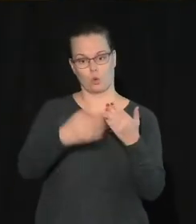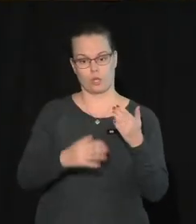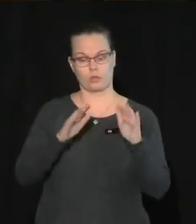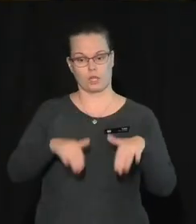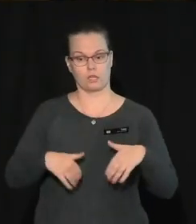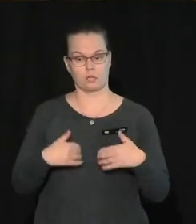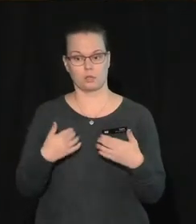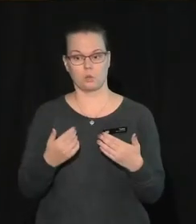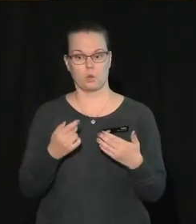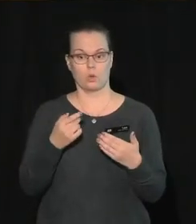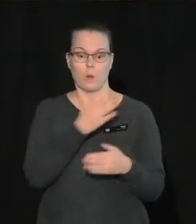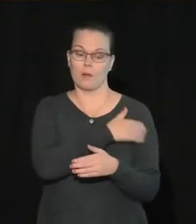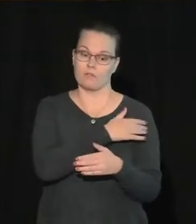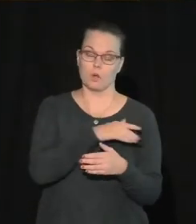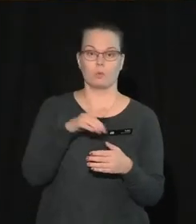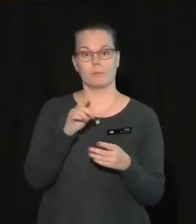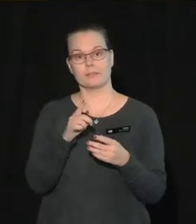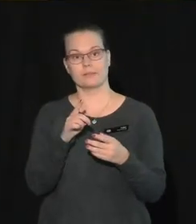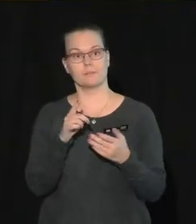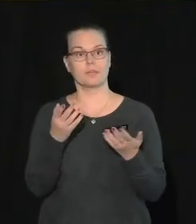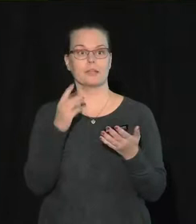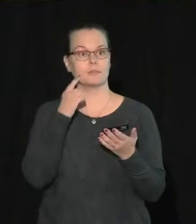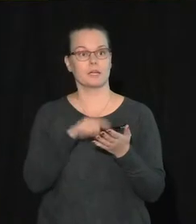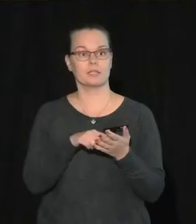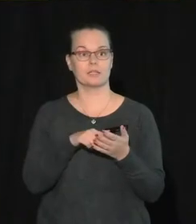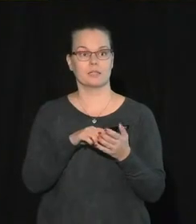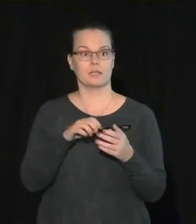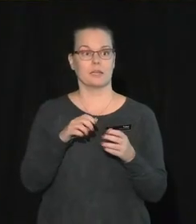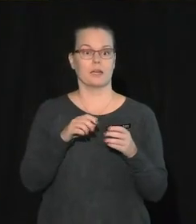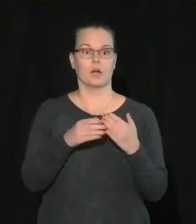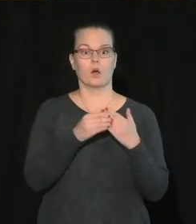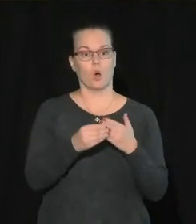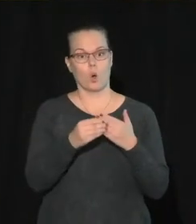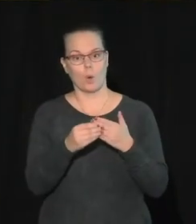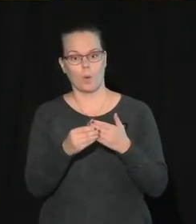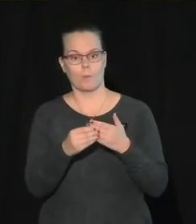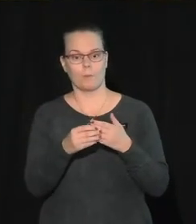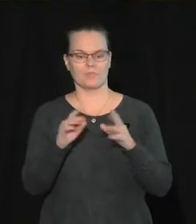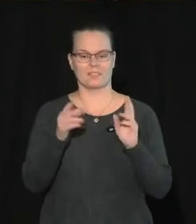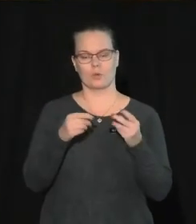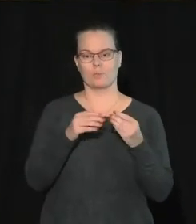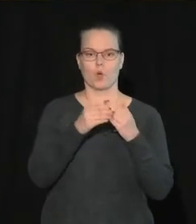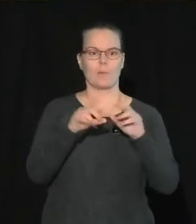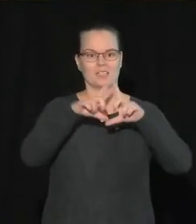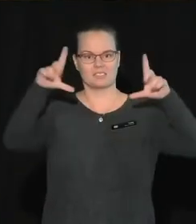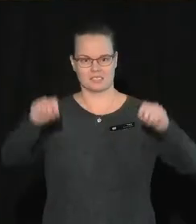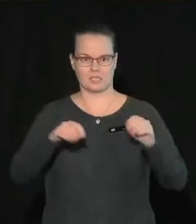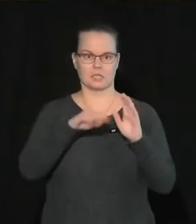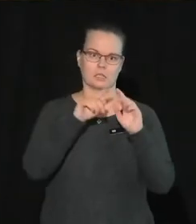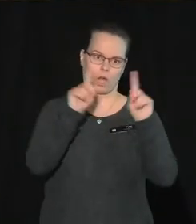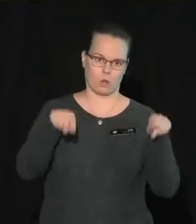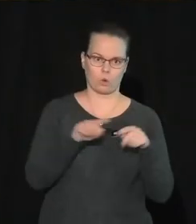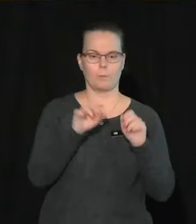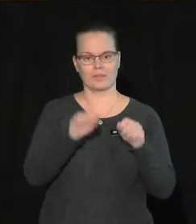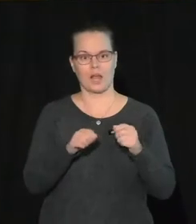that provide access. For example, the electronic programming guides would need to be accessible. For example, the web pages where